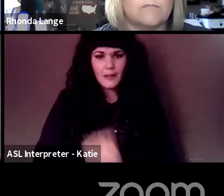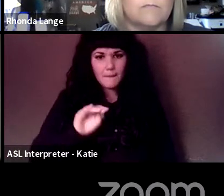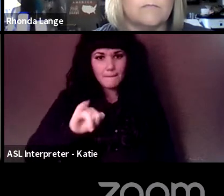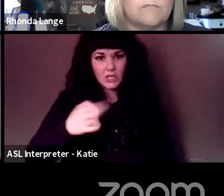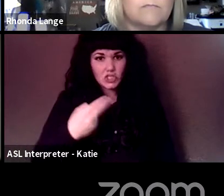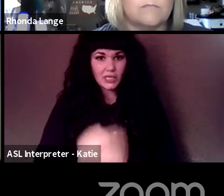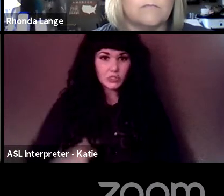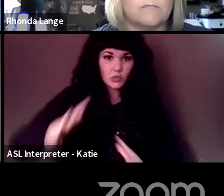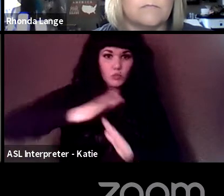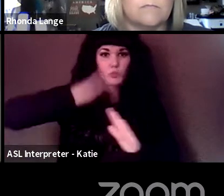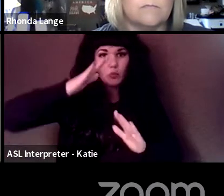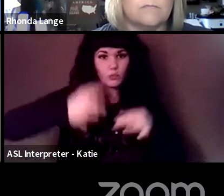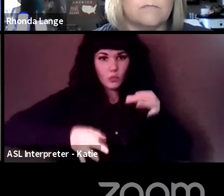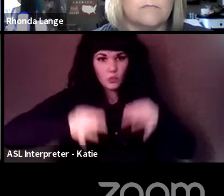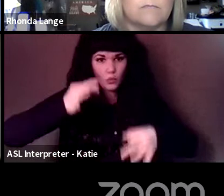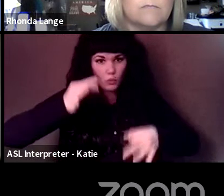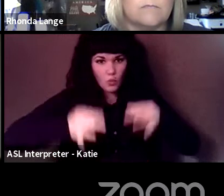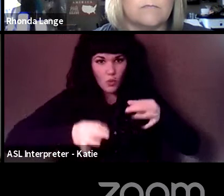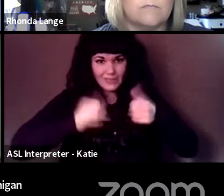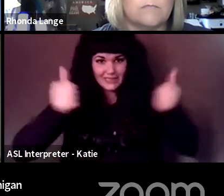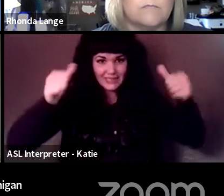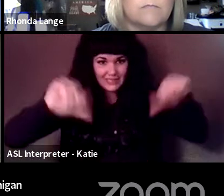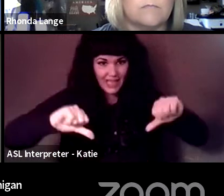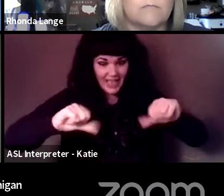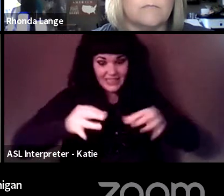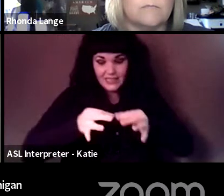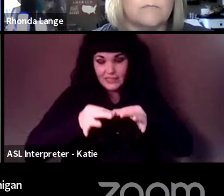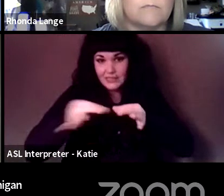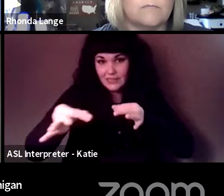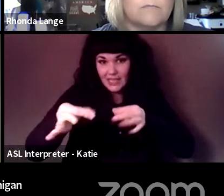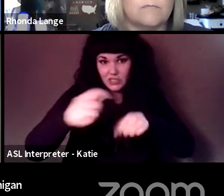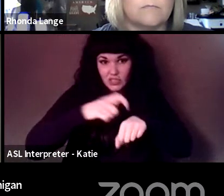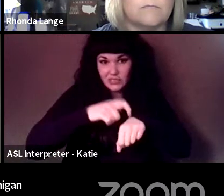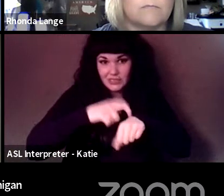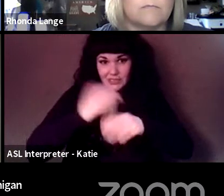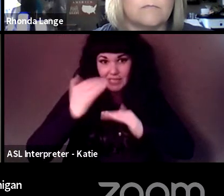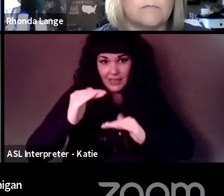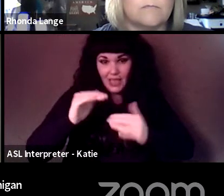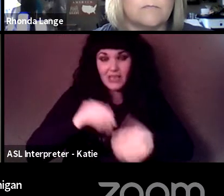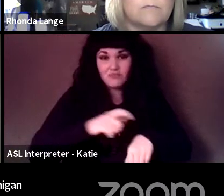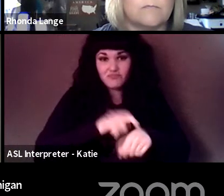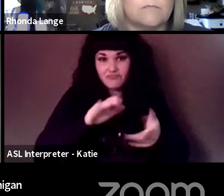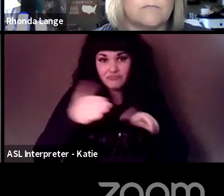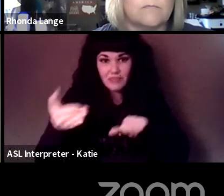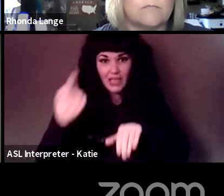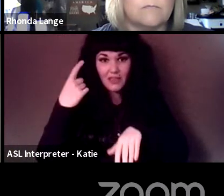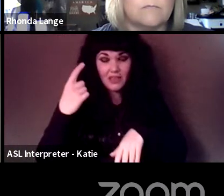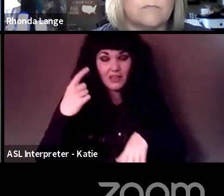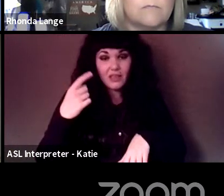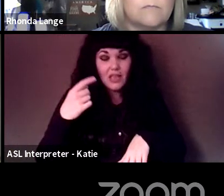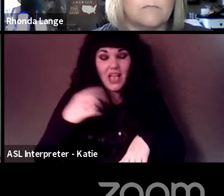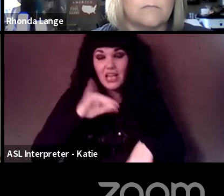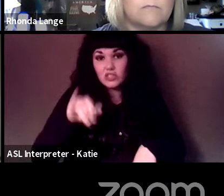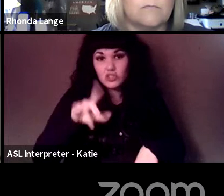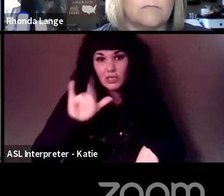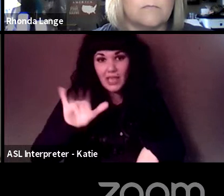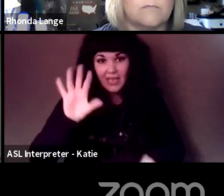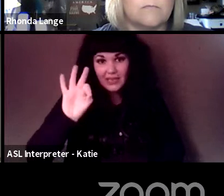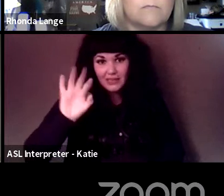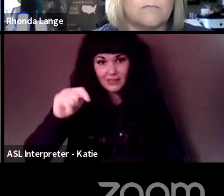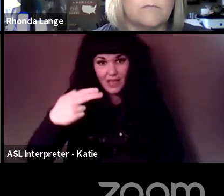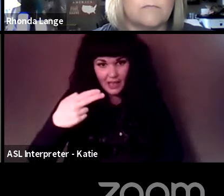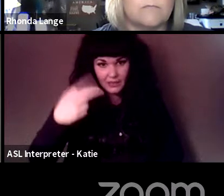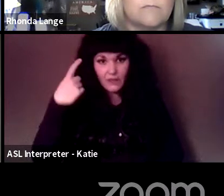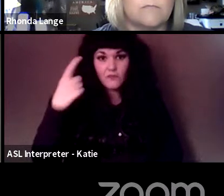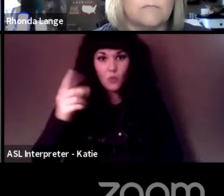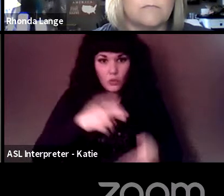the extension deadline on July 9th for the results of redistricting, provided